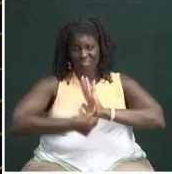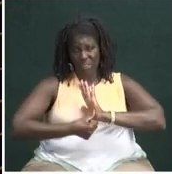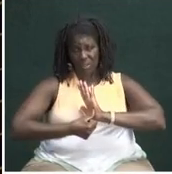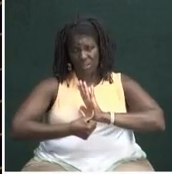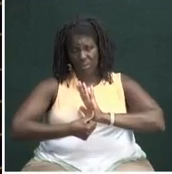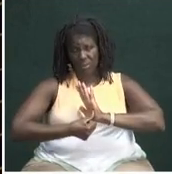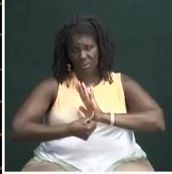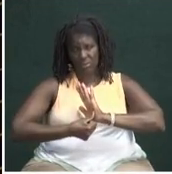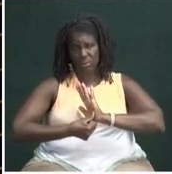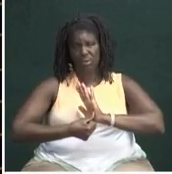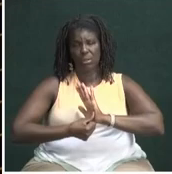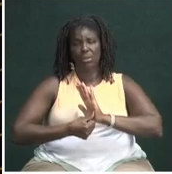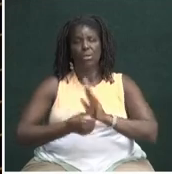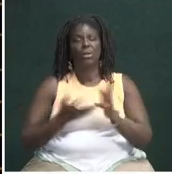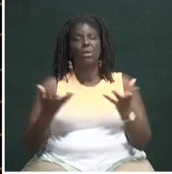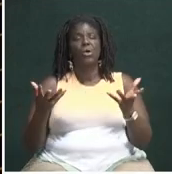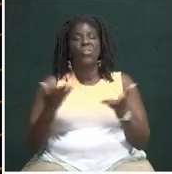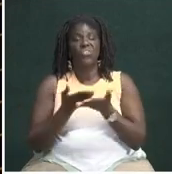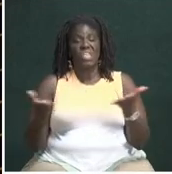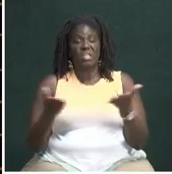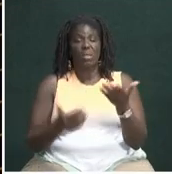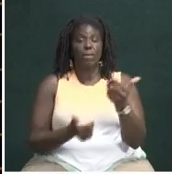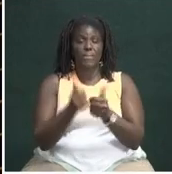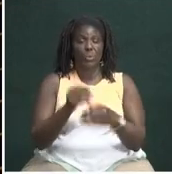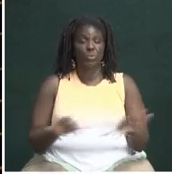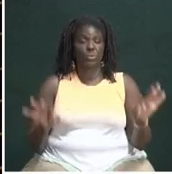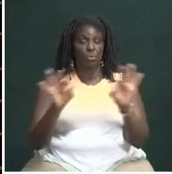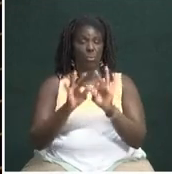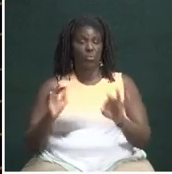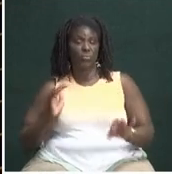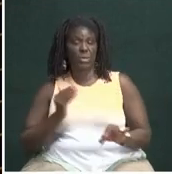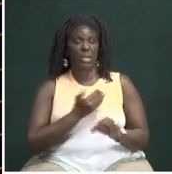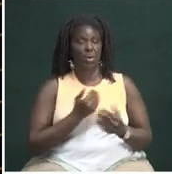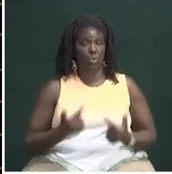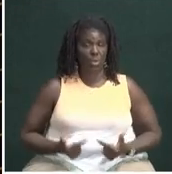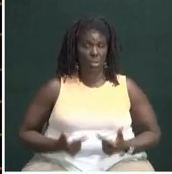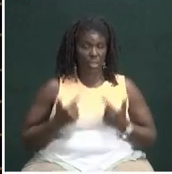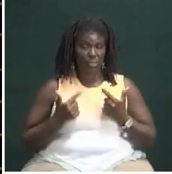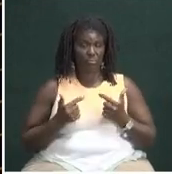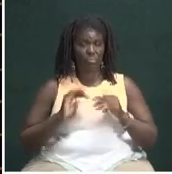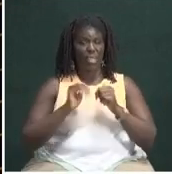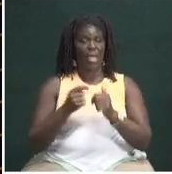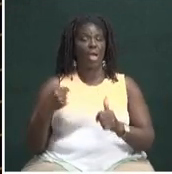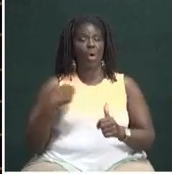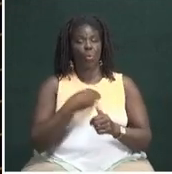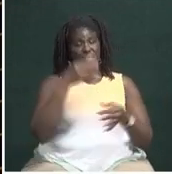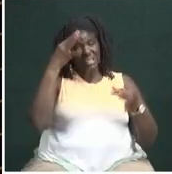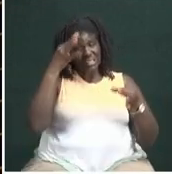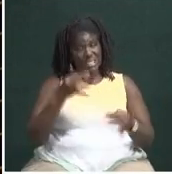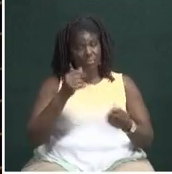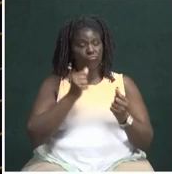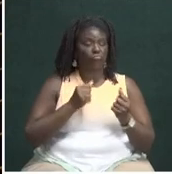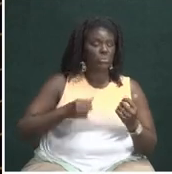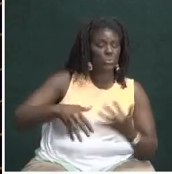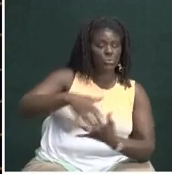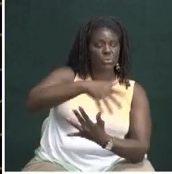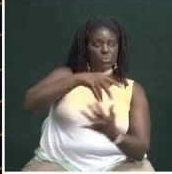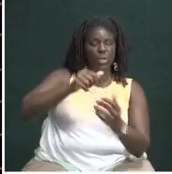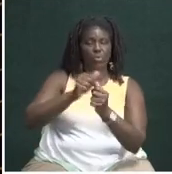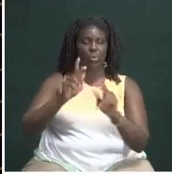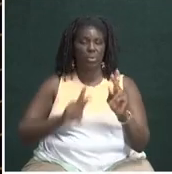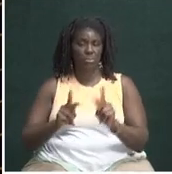opinion, what we find important in our own lives, how we choose to interact with people around